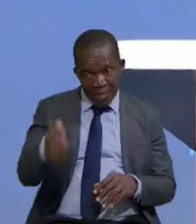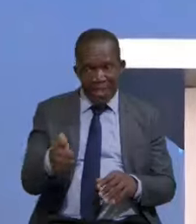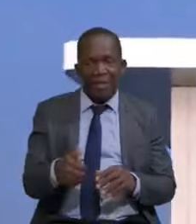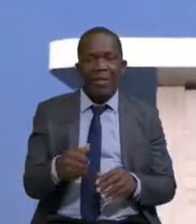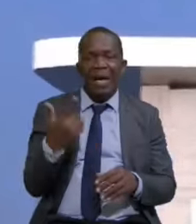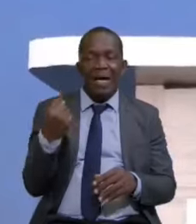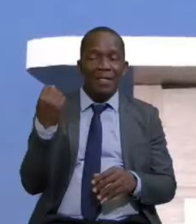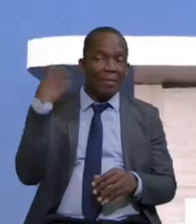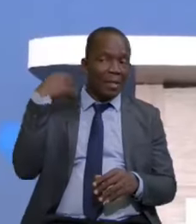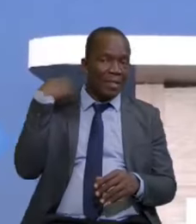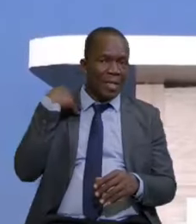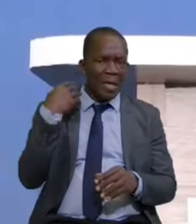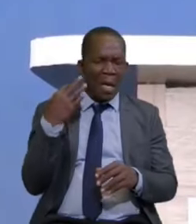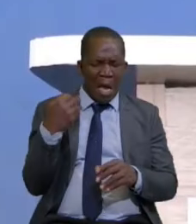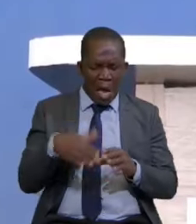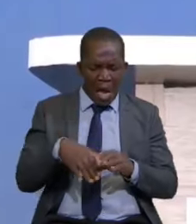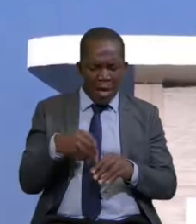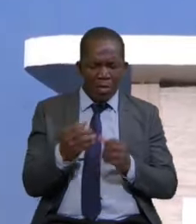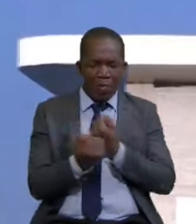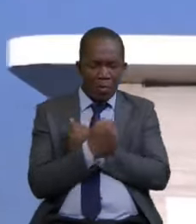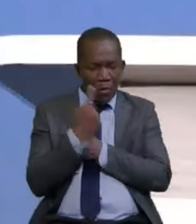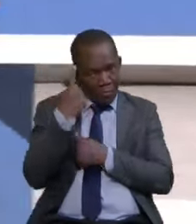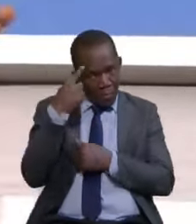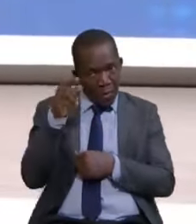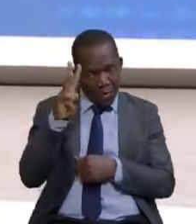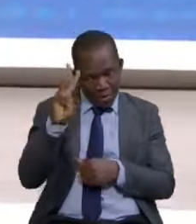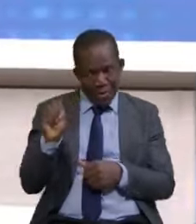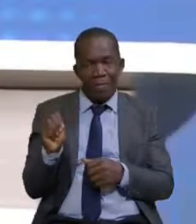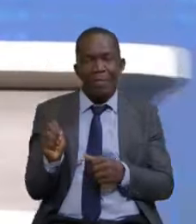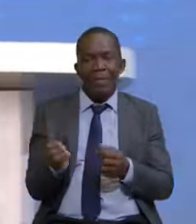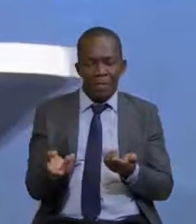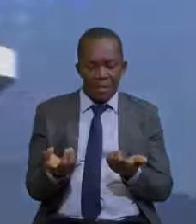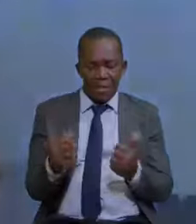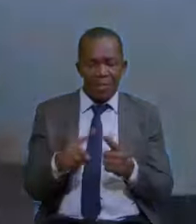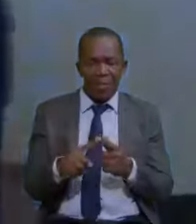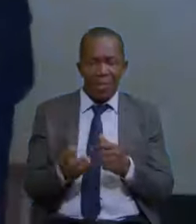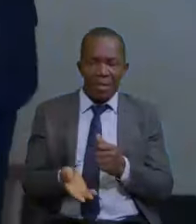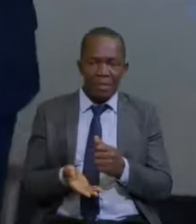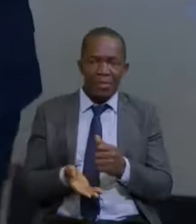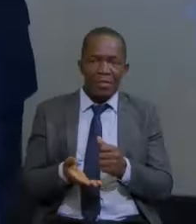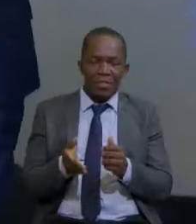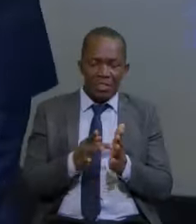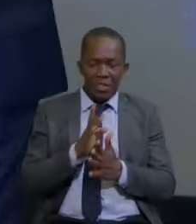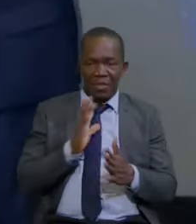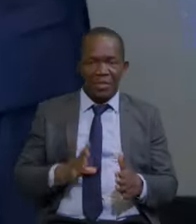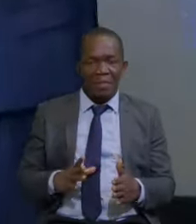him. Everything was turned upside down. And he heard about Jesus, and